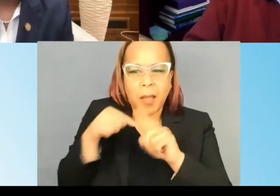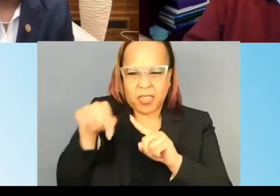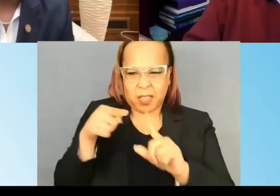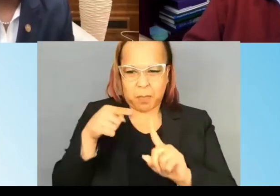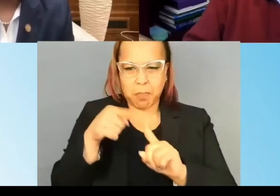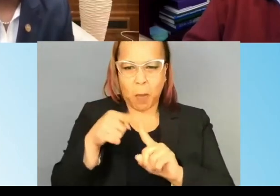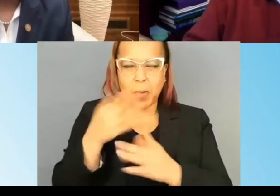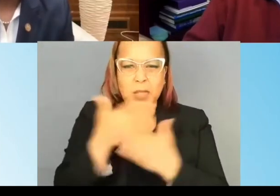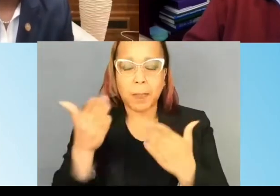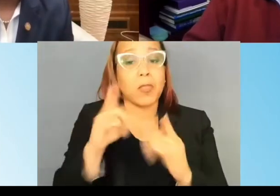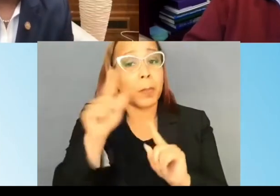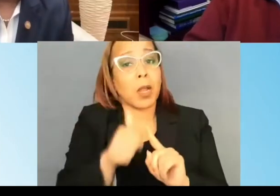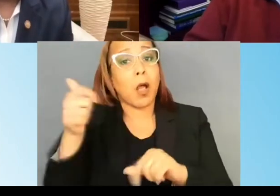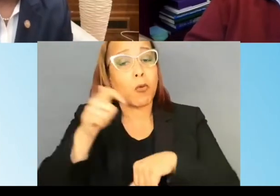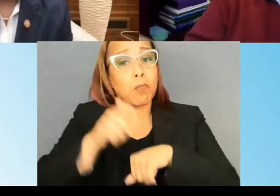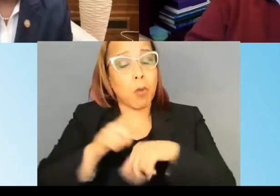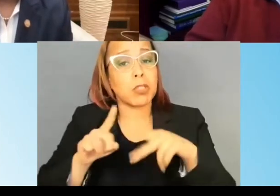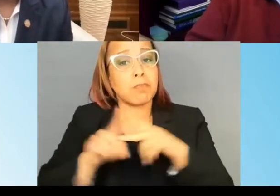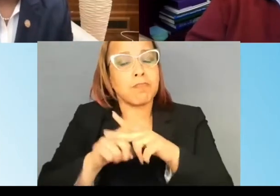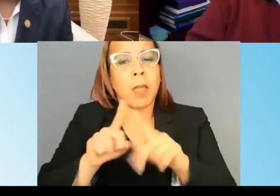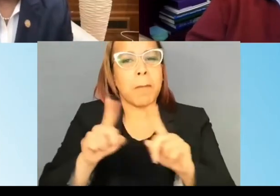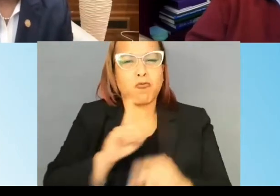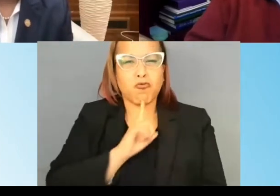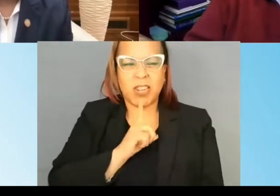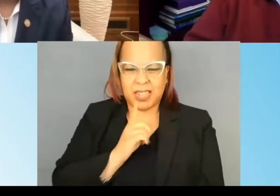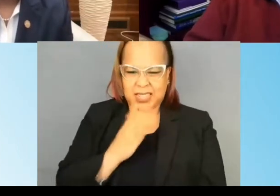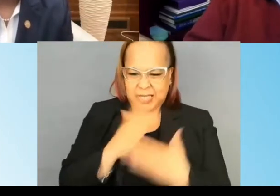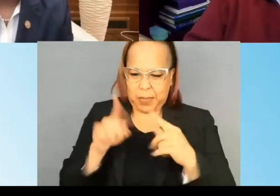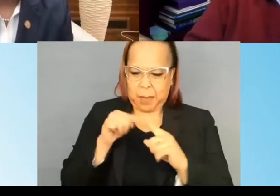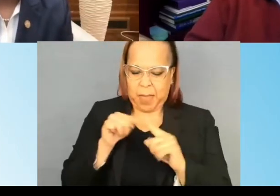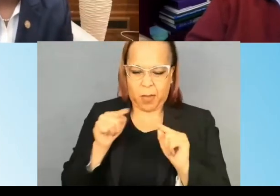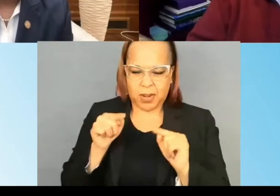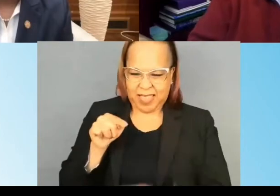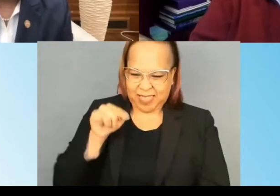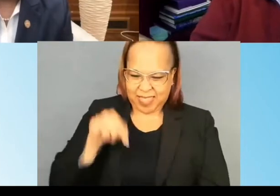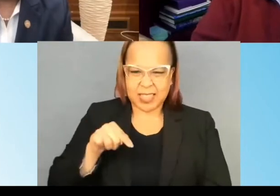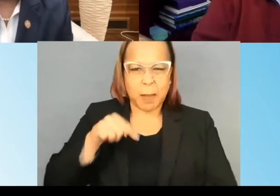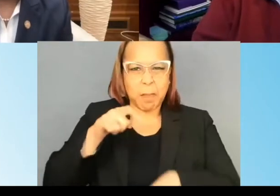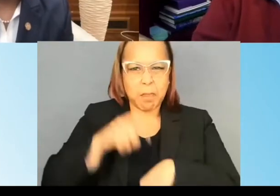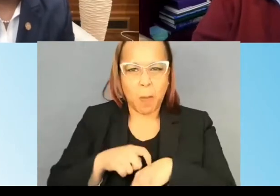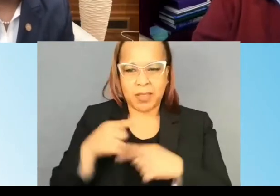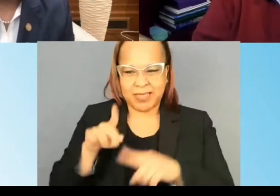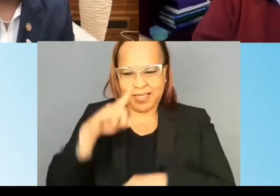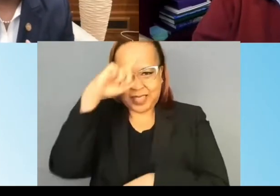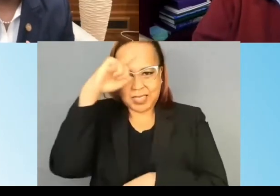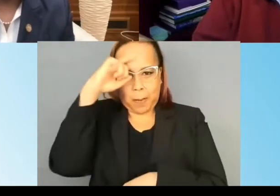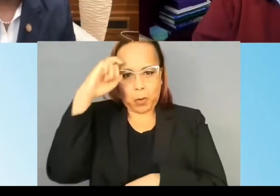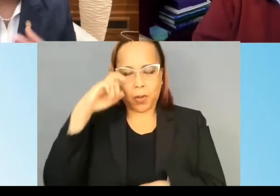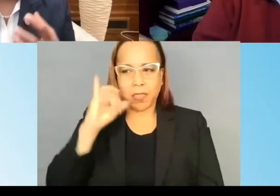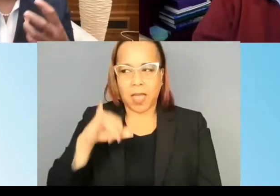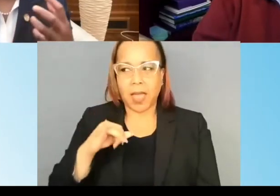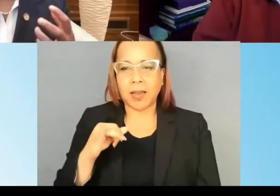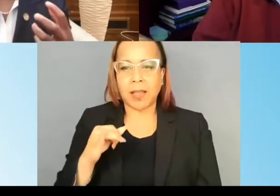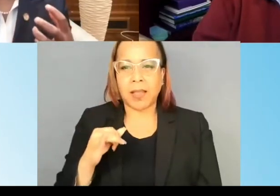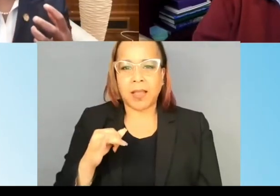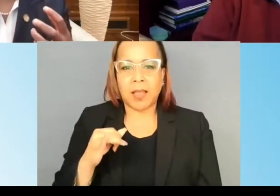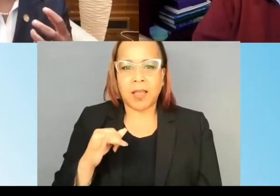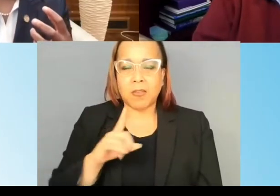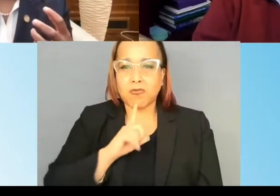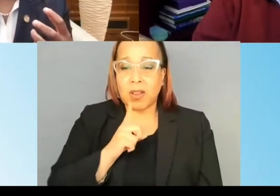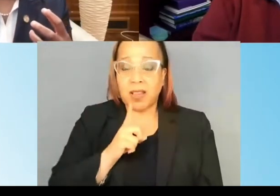know, and there have been other moments, of course, but really something about this moment, this summer, that